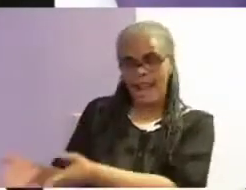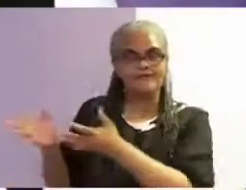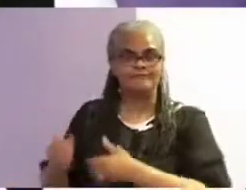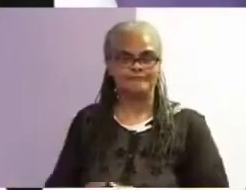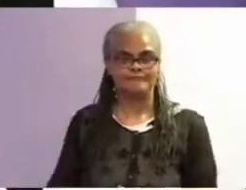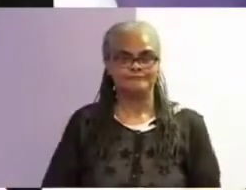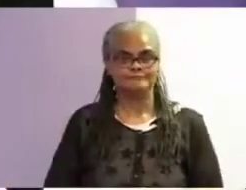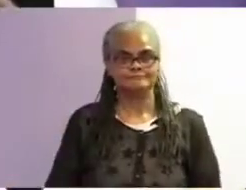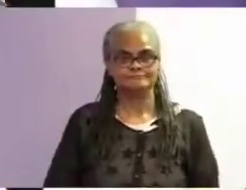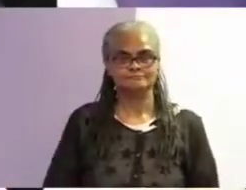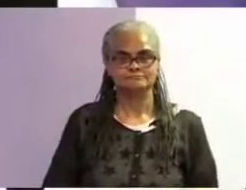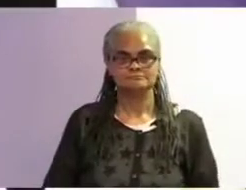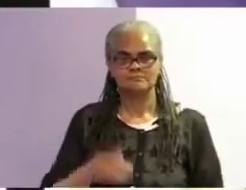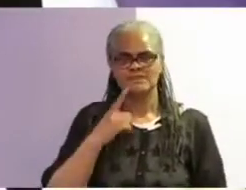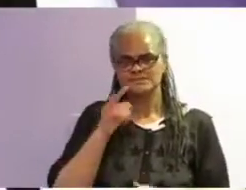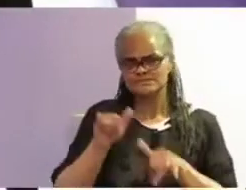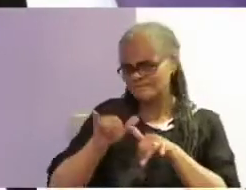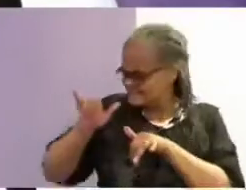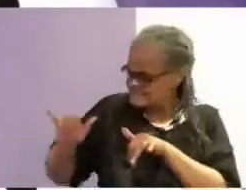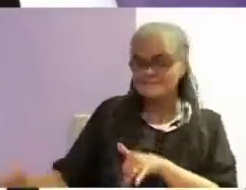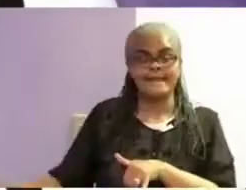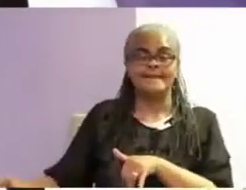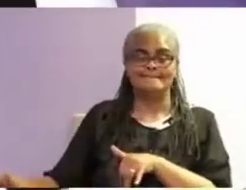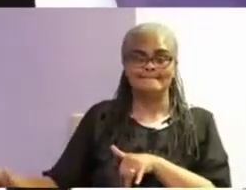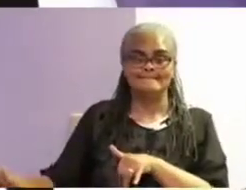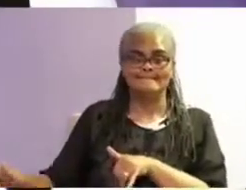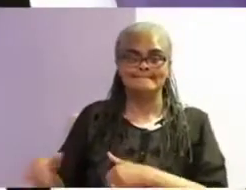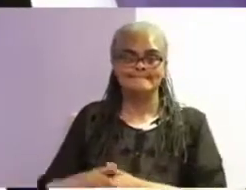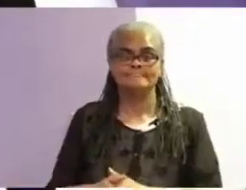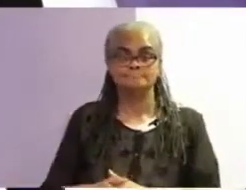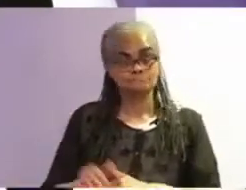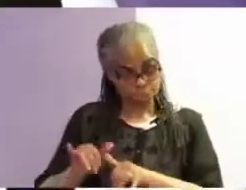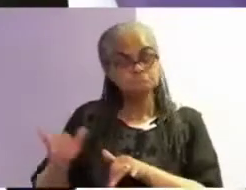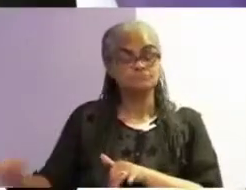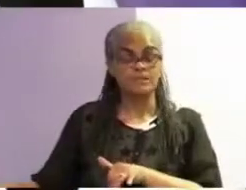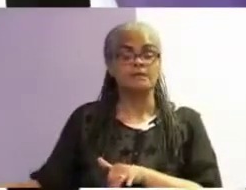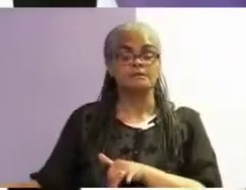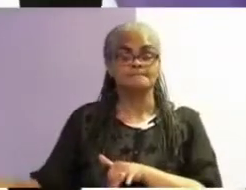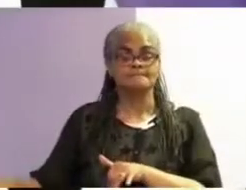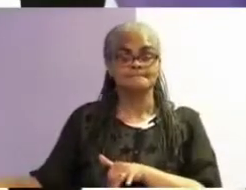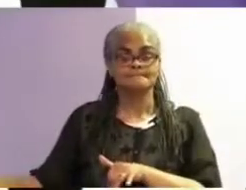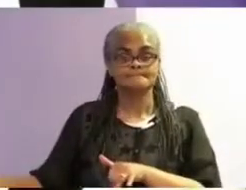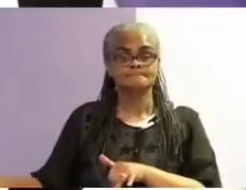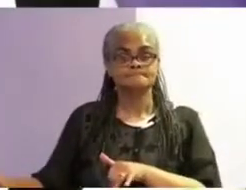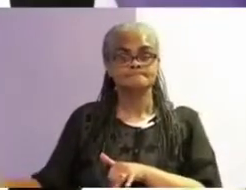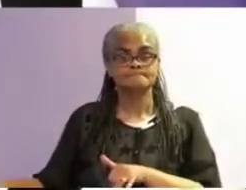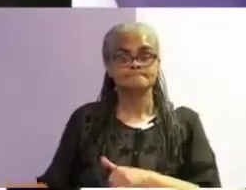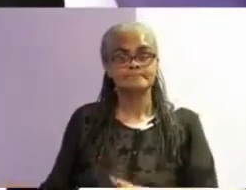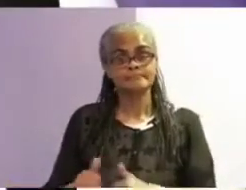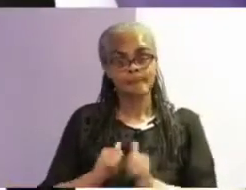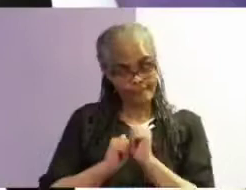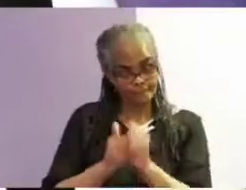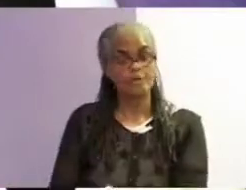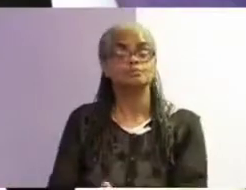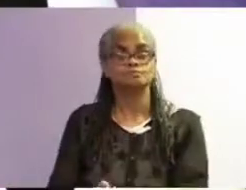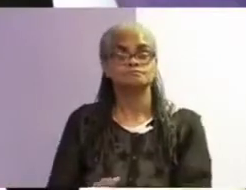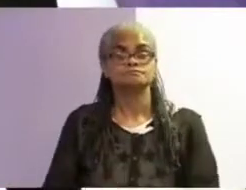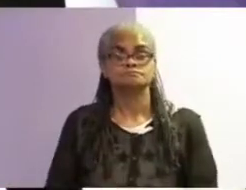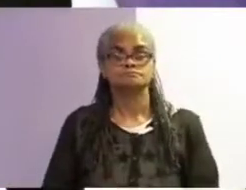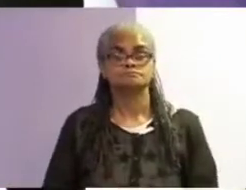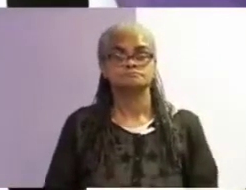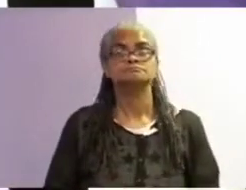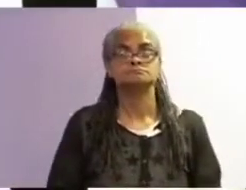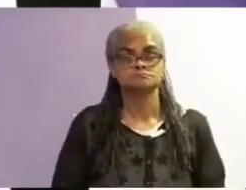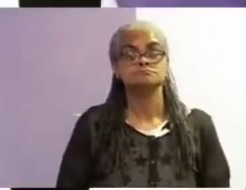He told him to stay. And he did. Now let me show you something. Let me show you